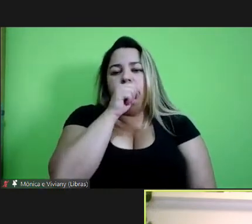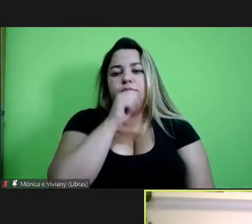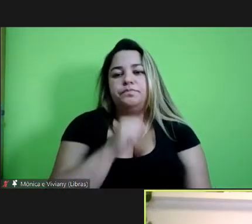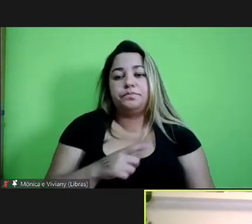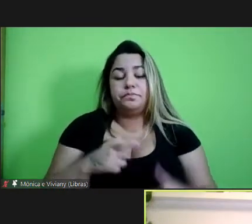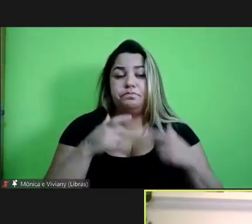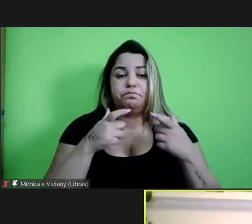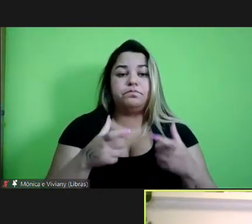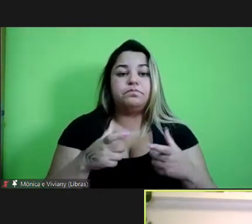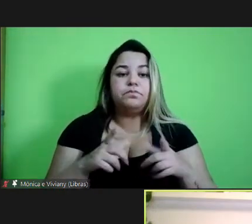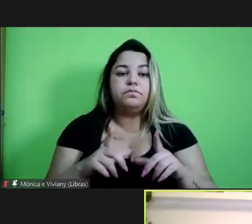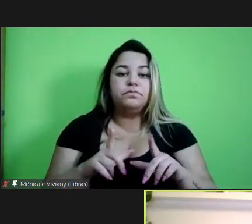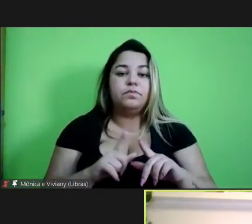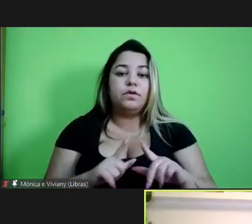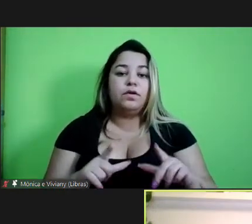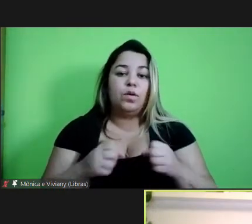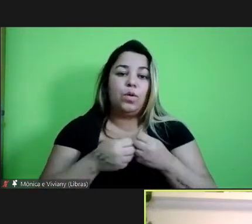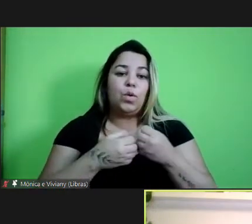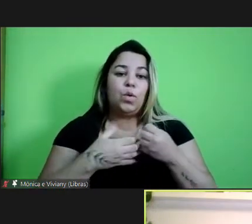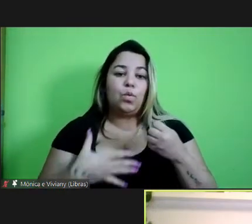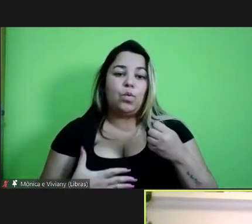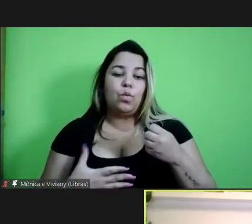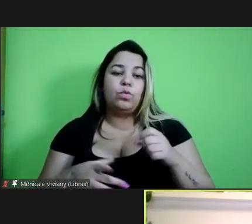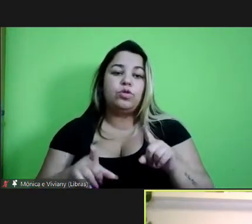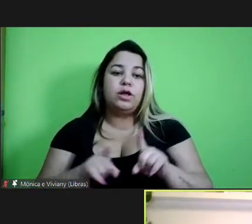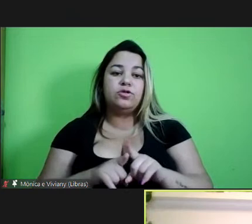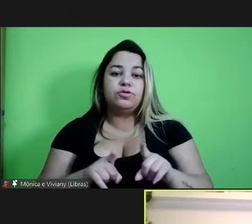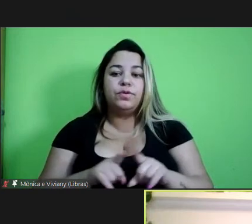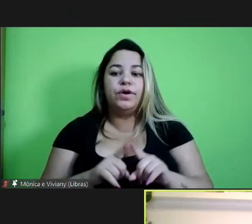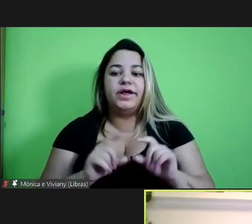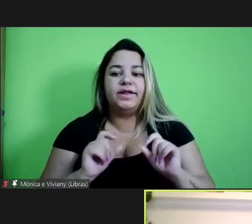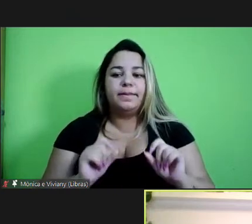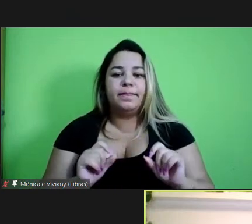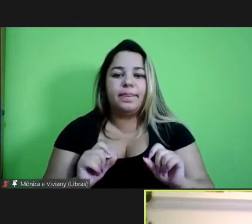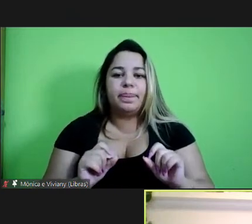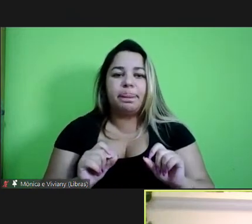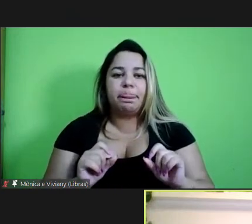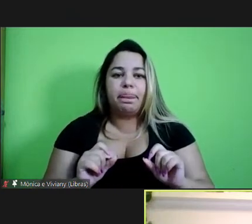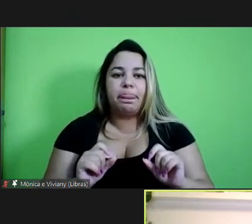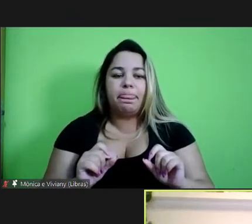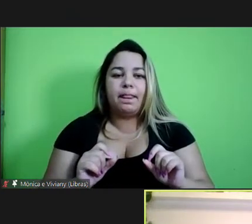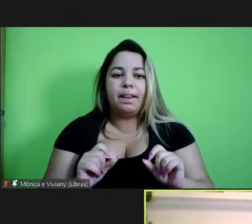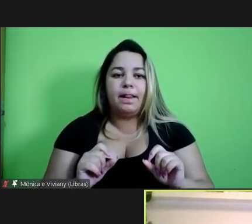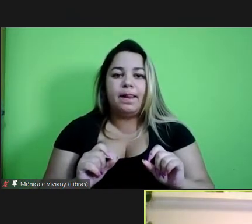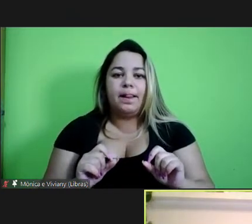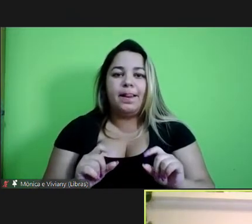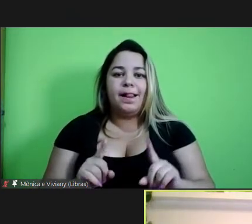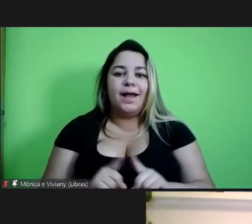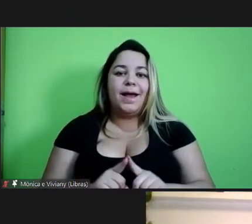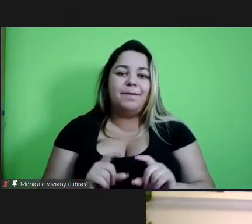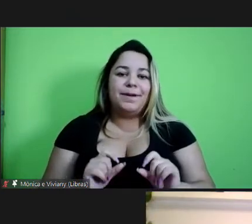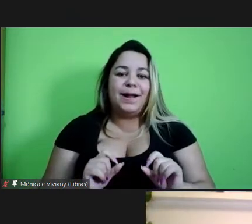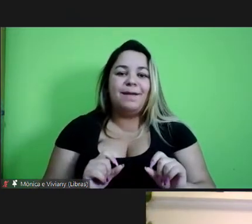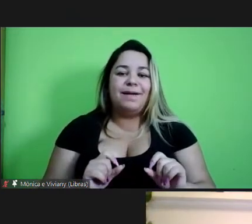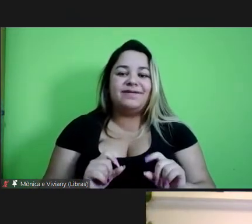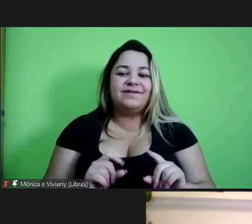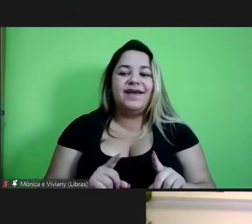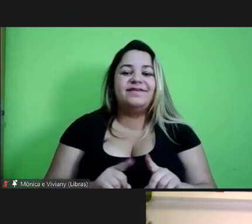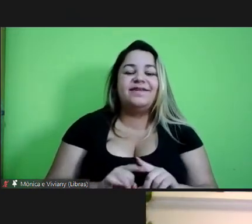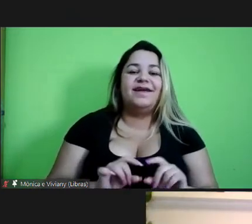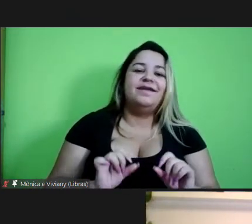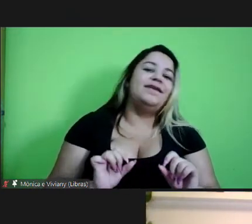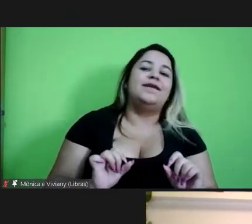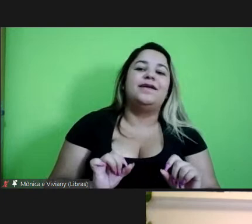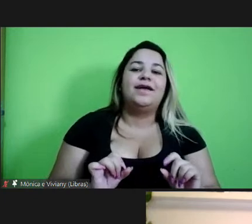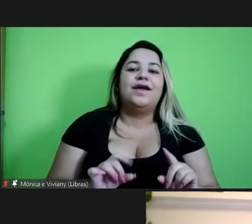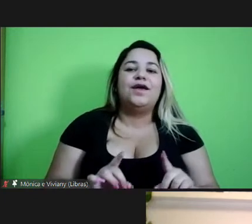in the Q&A chat? There you go. Can you see that link? No chat. In the chat,